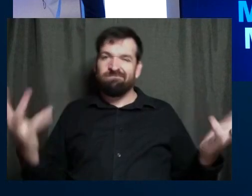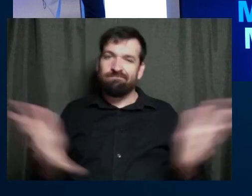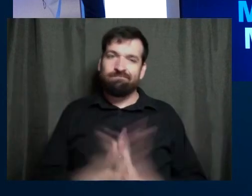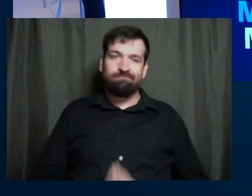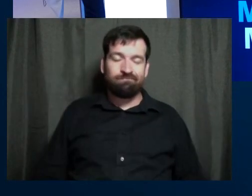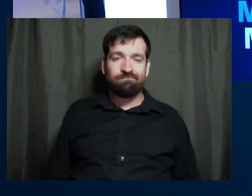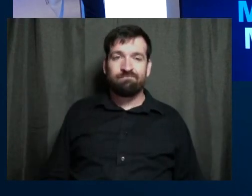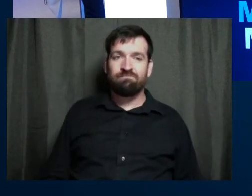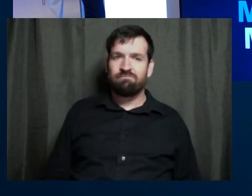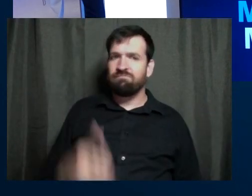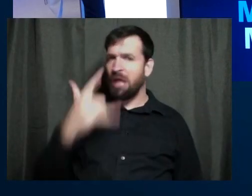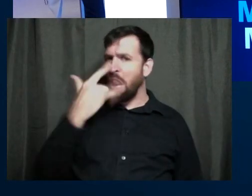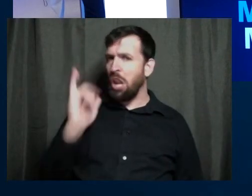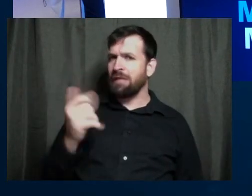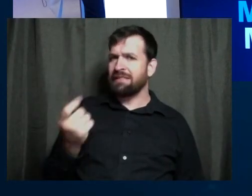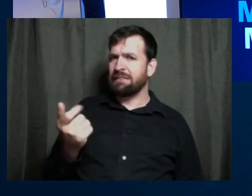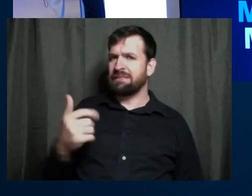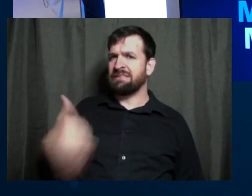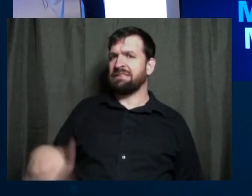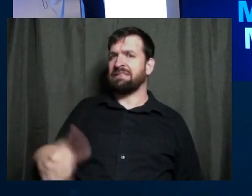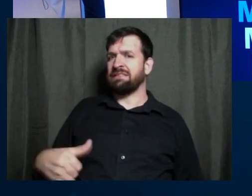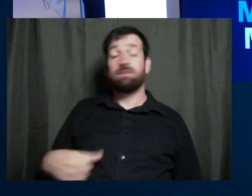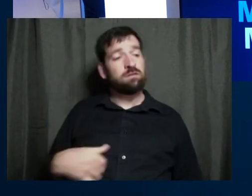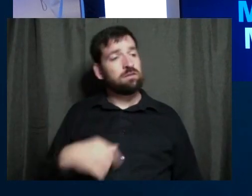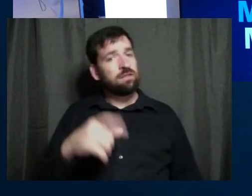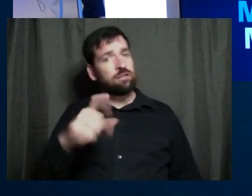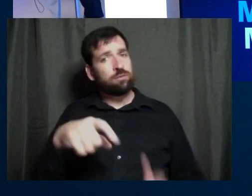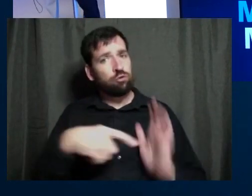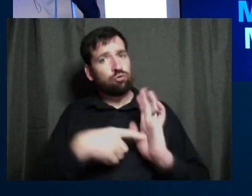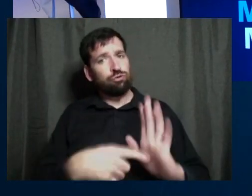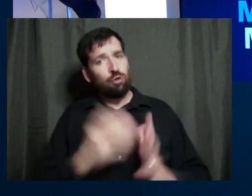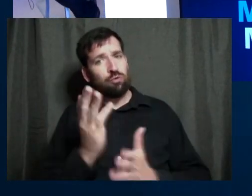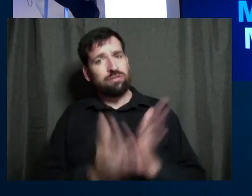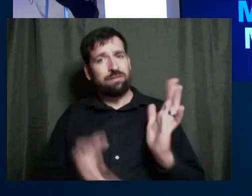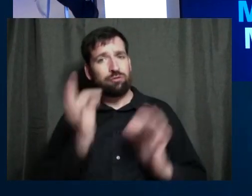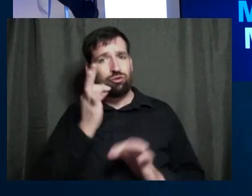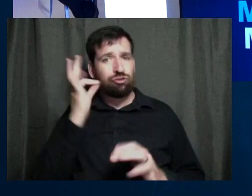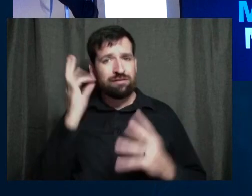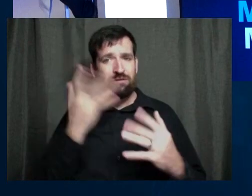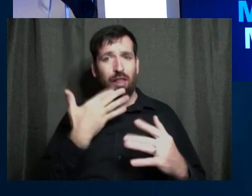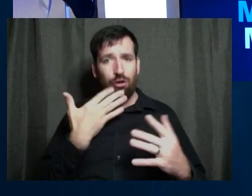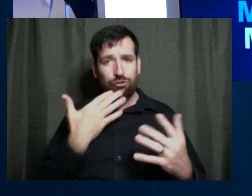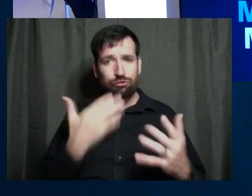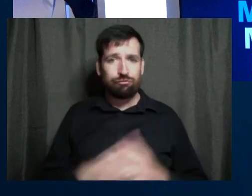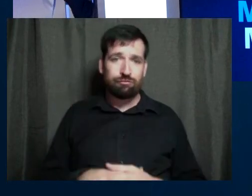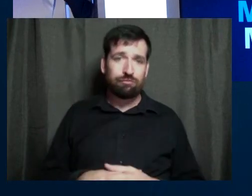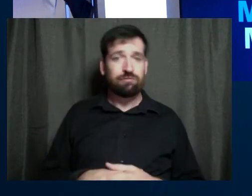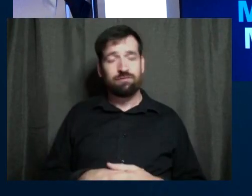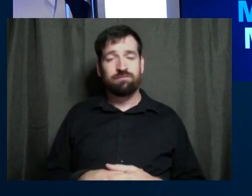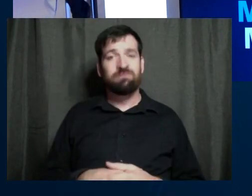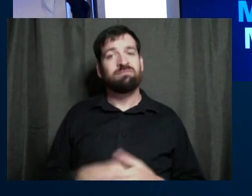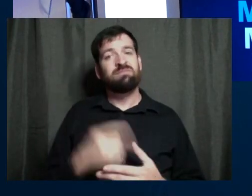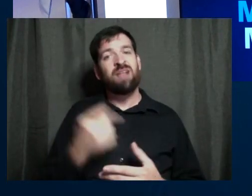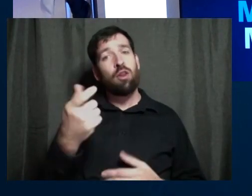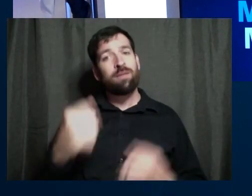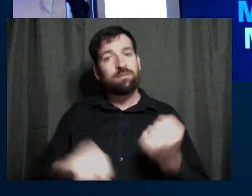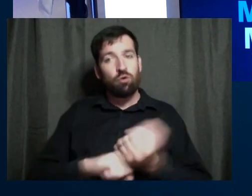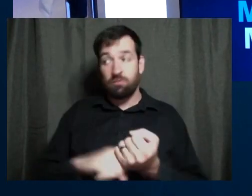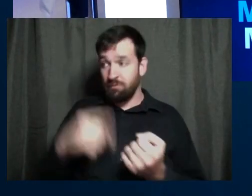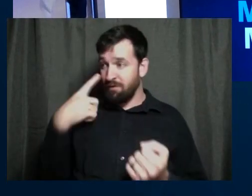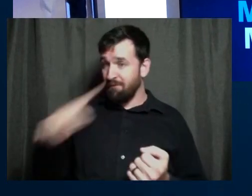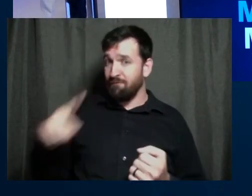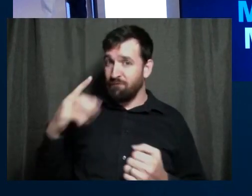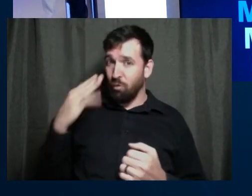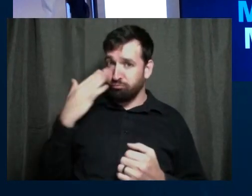little chiefy. Well, it was meant to still show some chief colors and be a little, to be a little supportive of Is the it team. to wipe your tears? Yeah, I